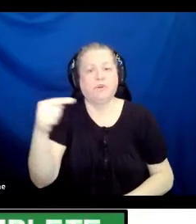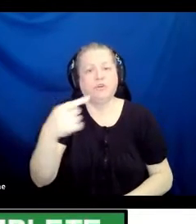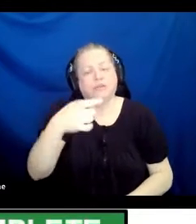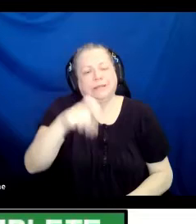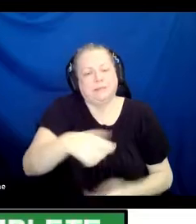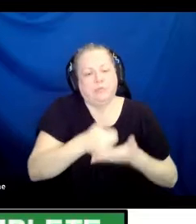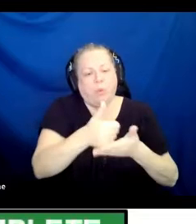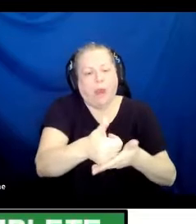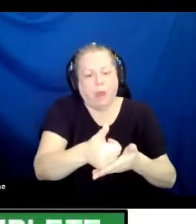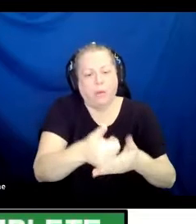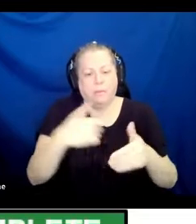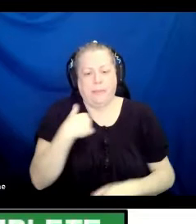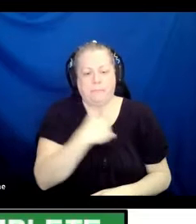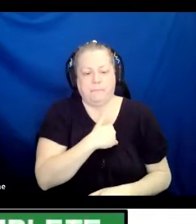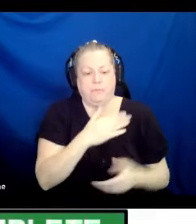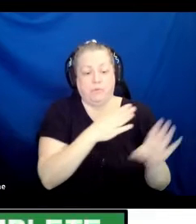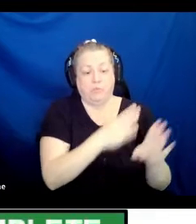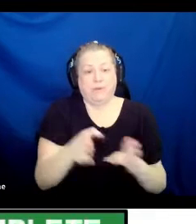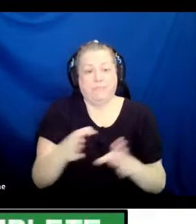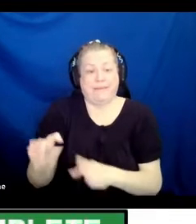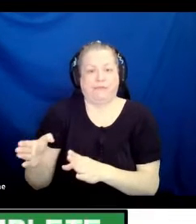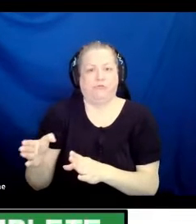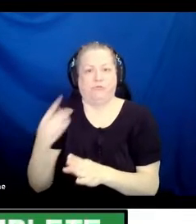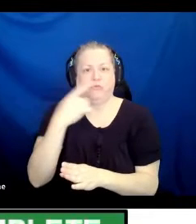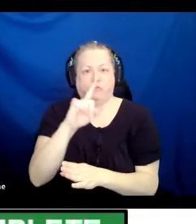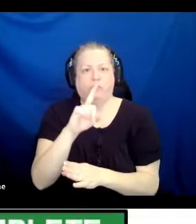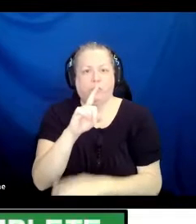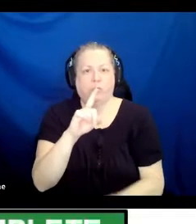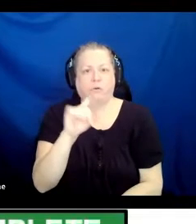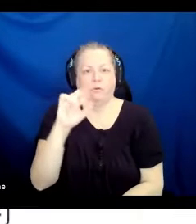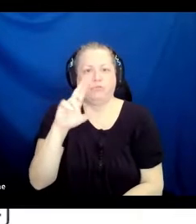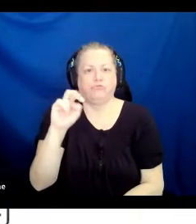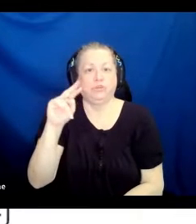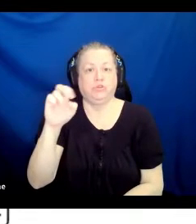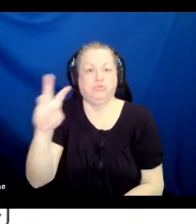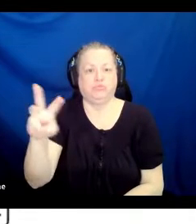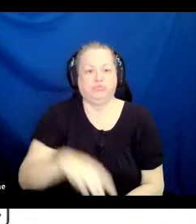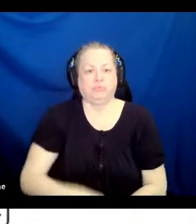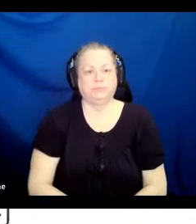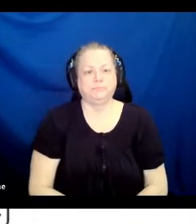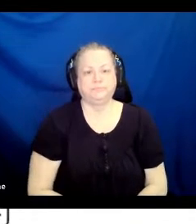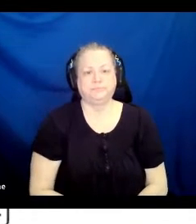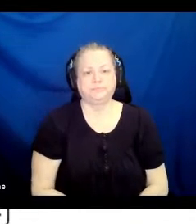their renewals. And we can go to that next slide.